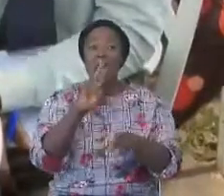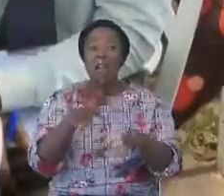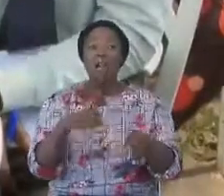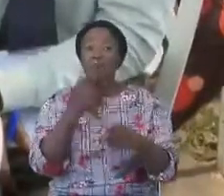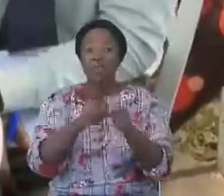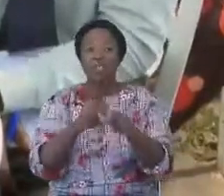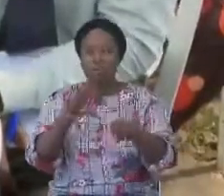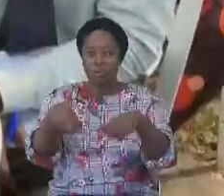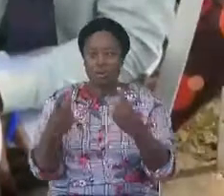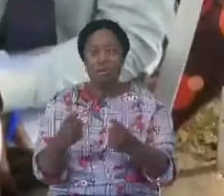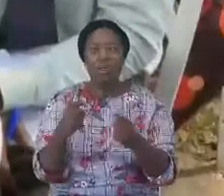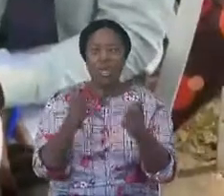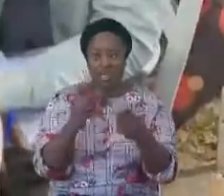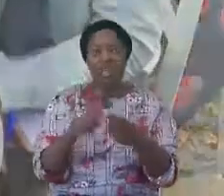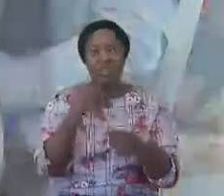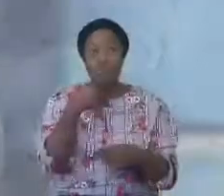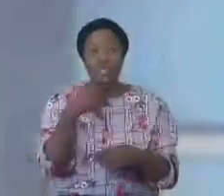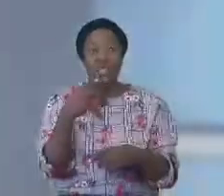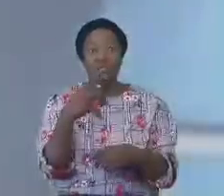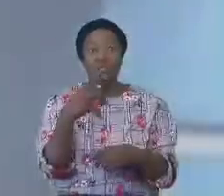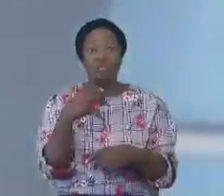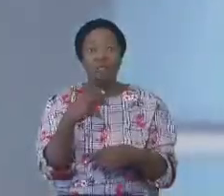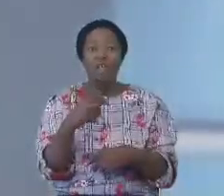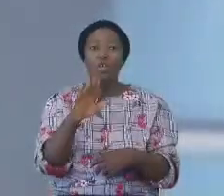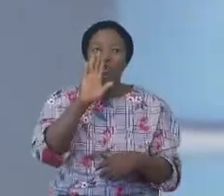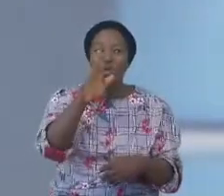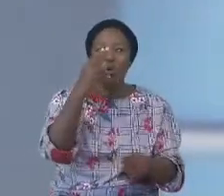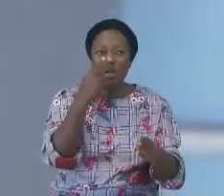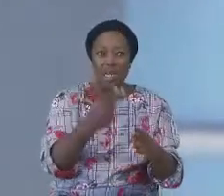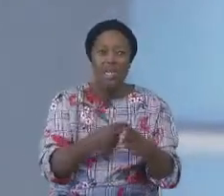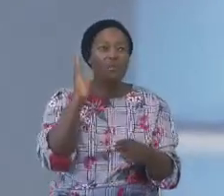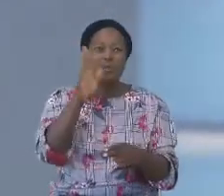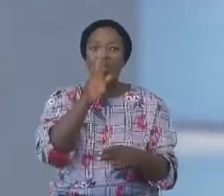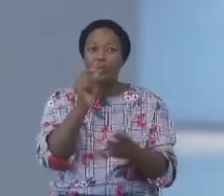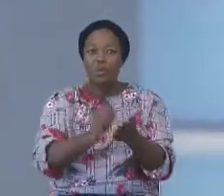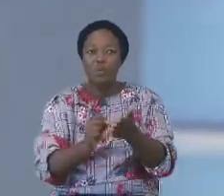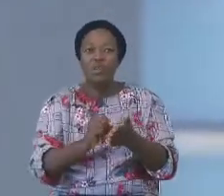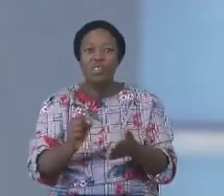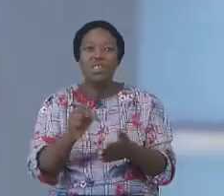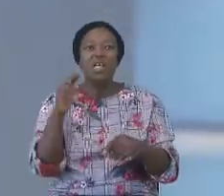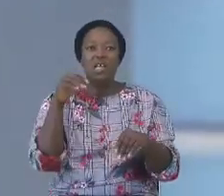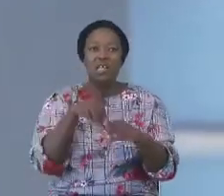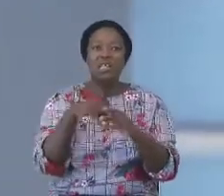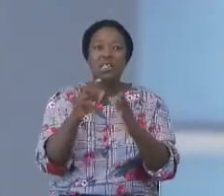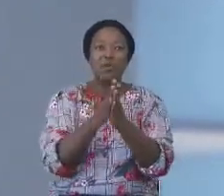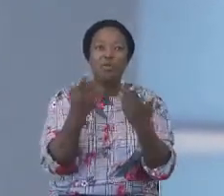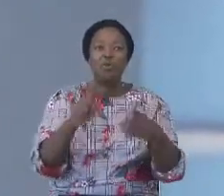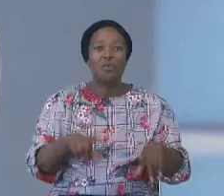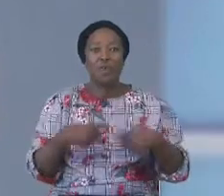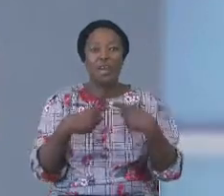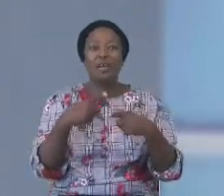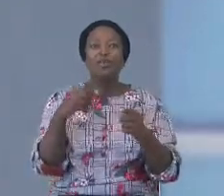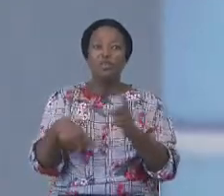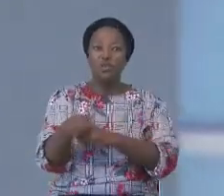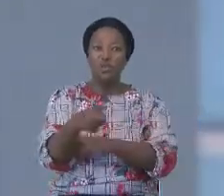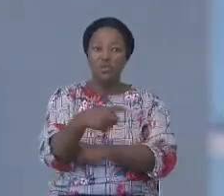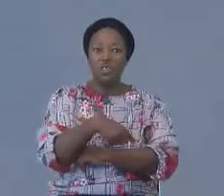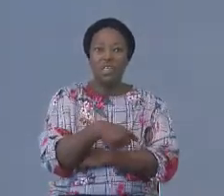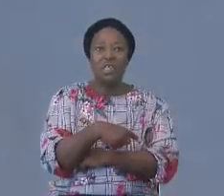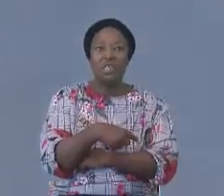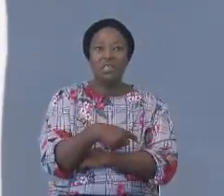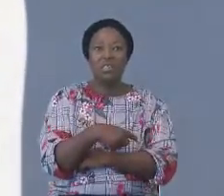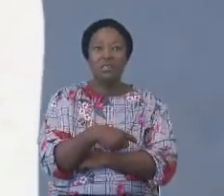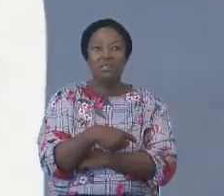all your sins are gone. All the punishment, everything gone. And then he will say, your name will